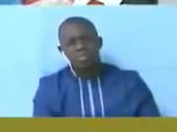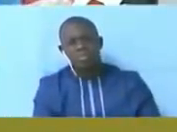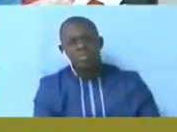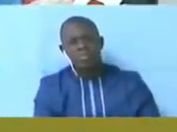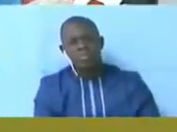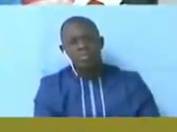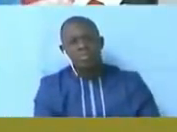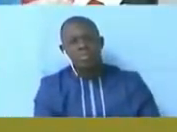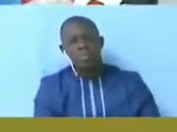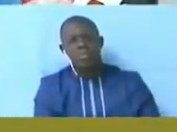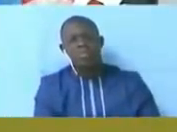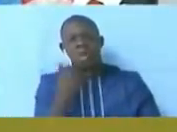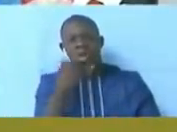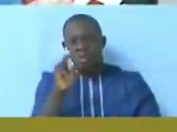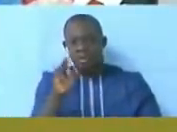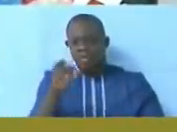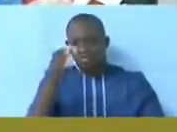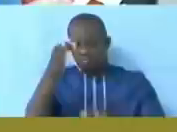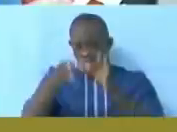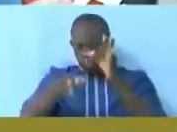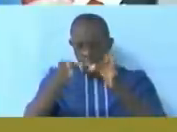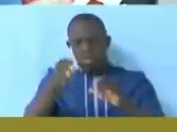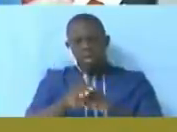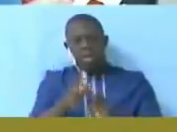case had any political